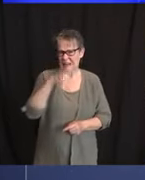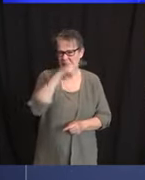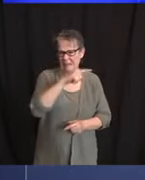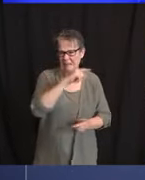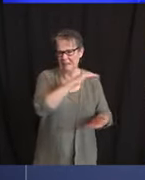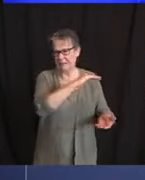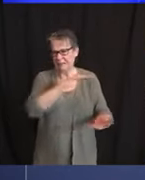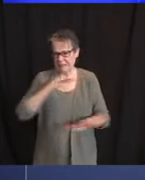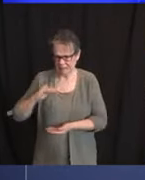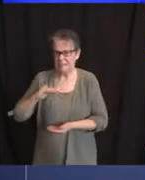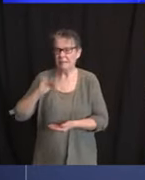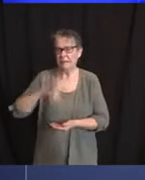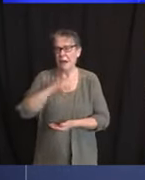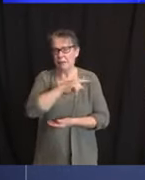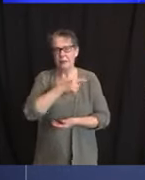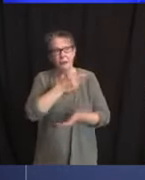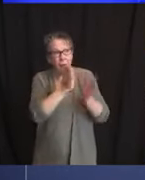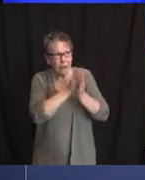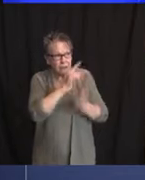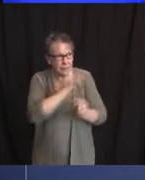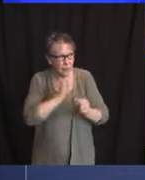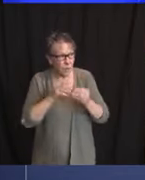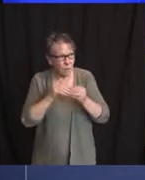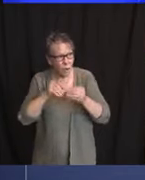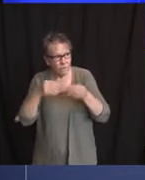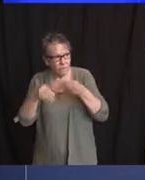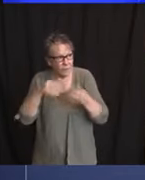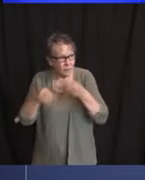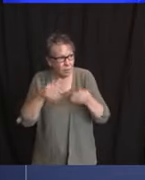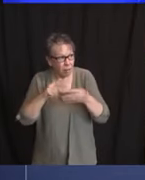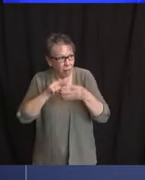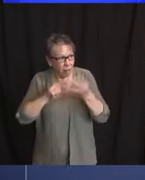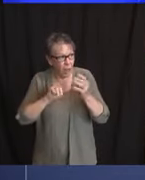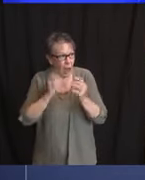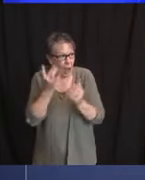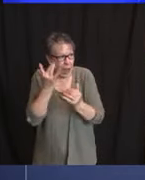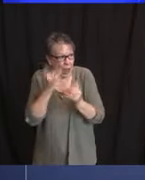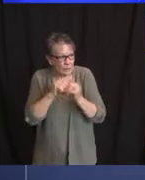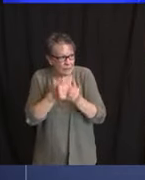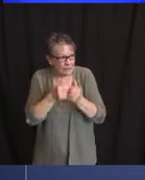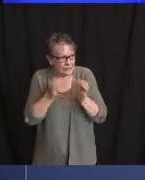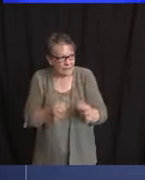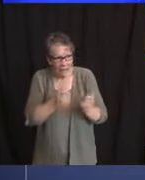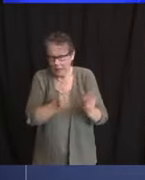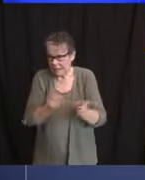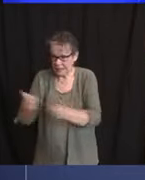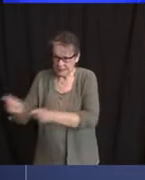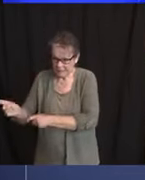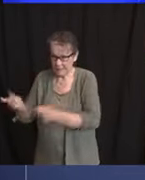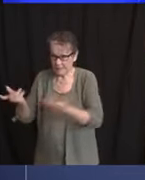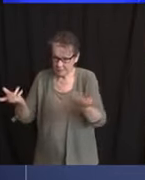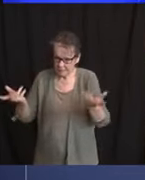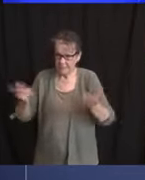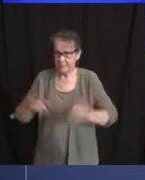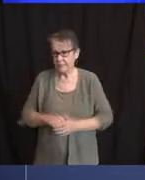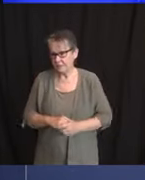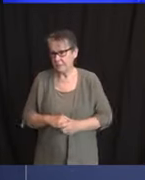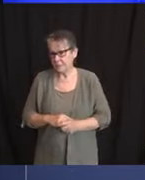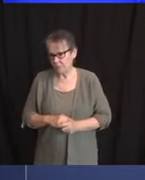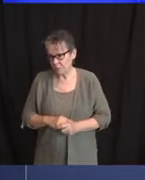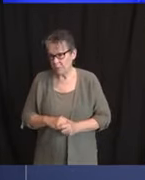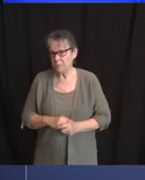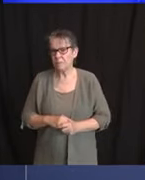maximum flexibility to respond to its most urgent needs. Although I'm pleased that after a lot of tough conversations with Treasury, we